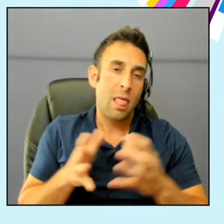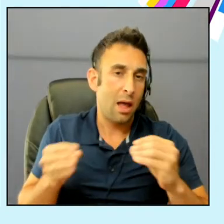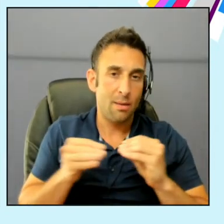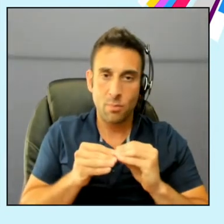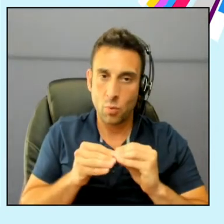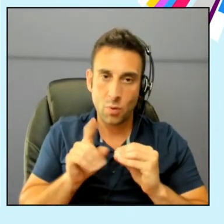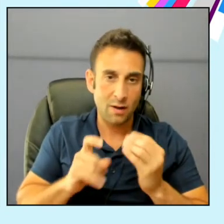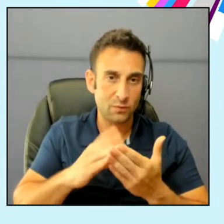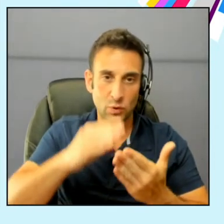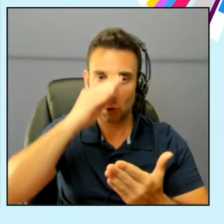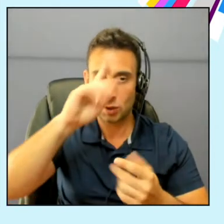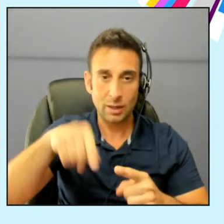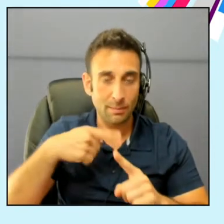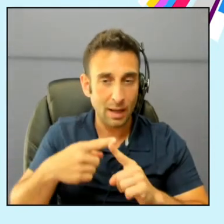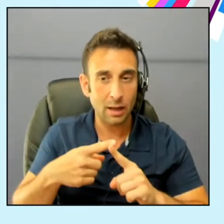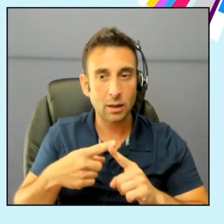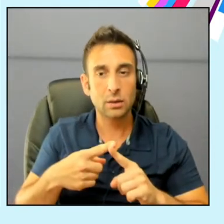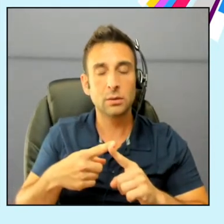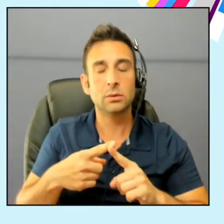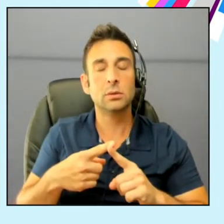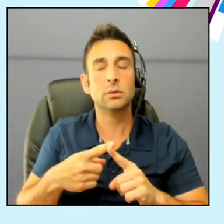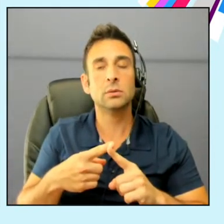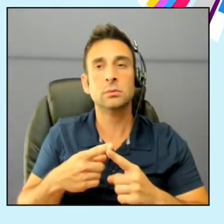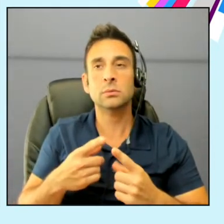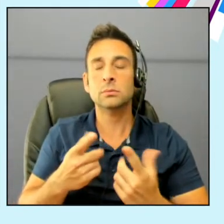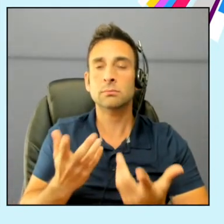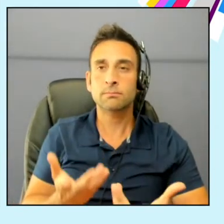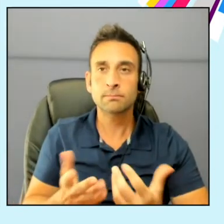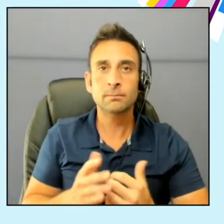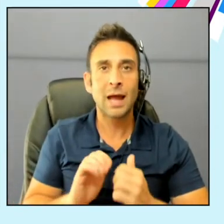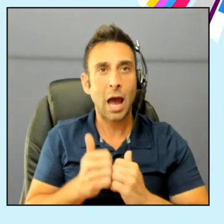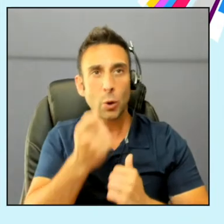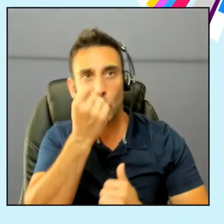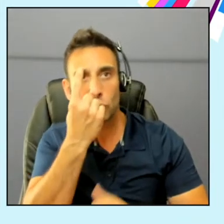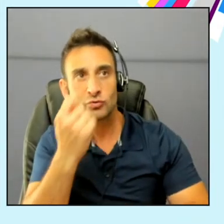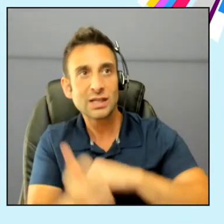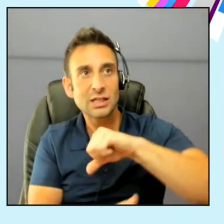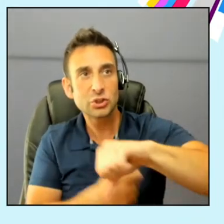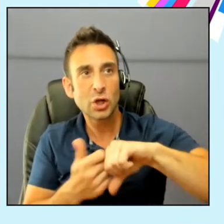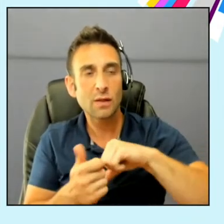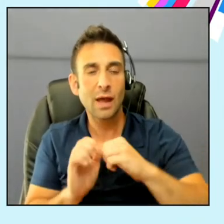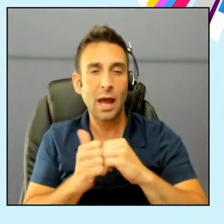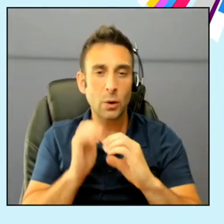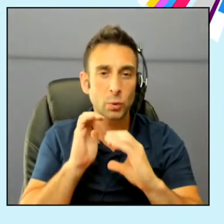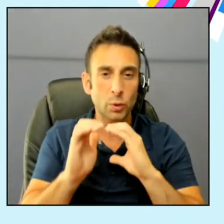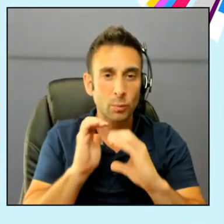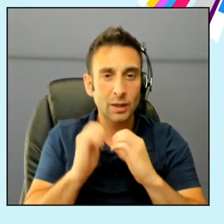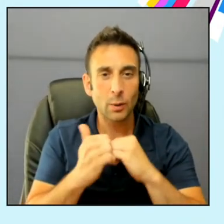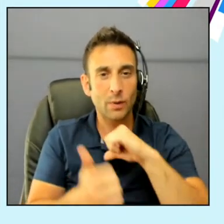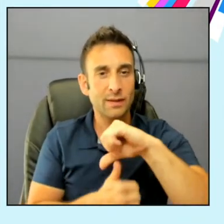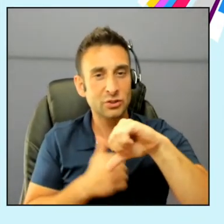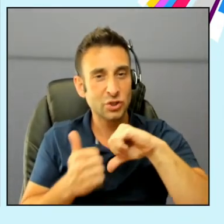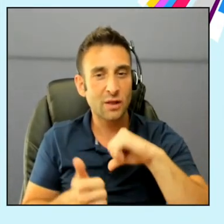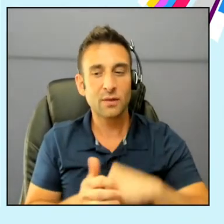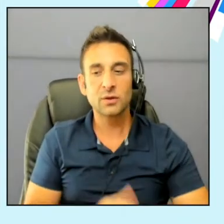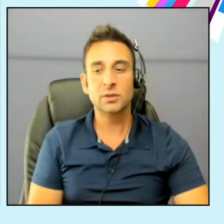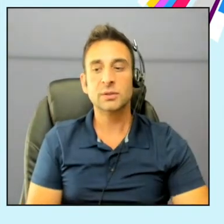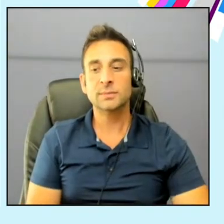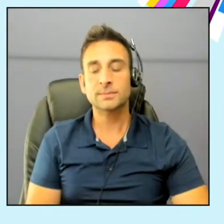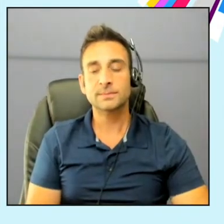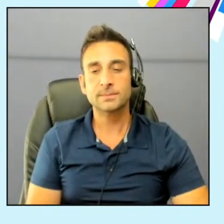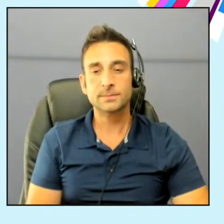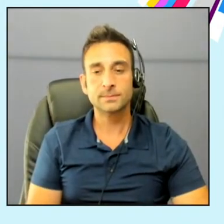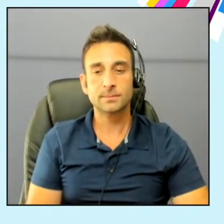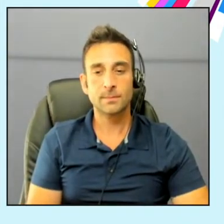about getting to understand each other and to communicate with each other. And